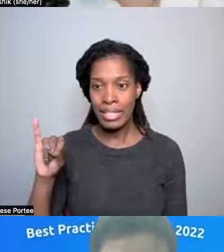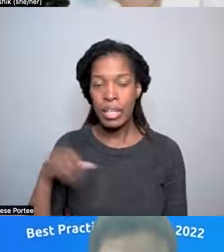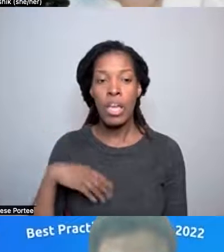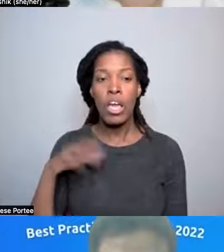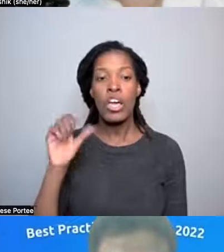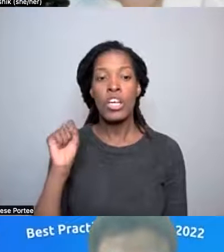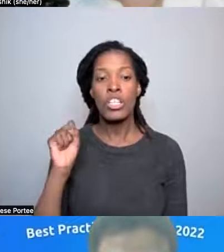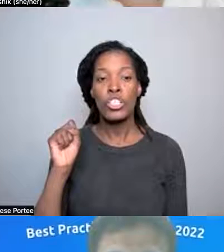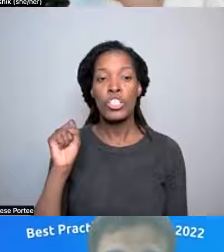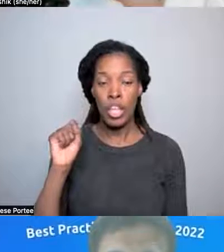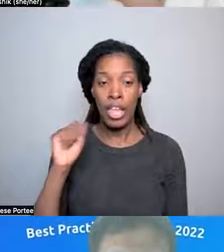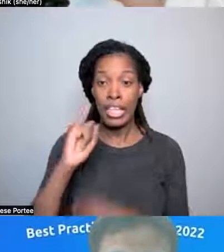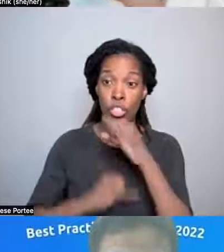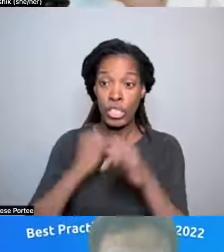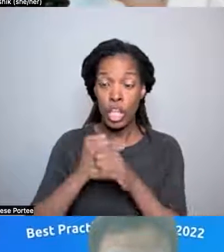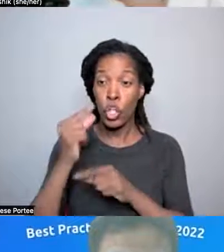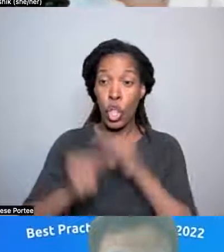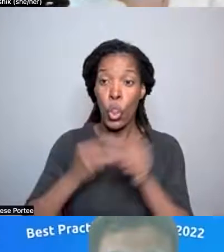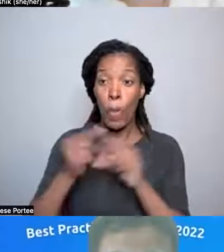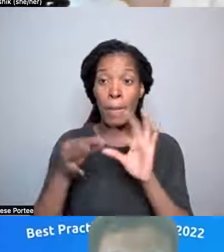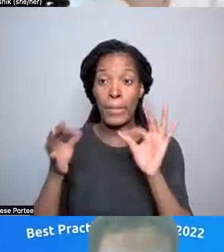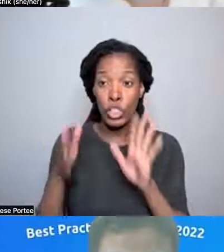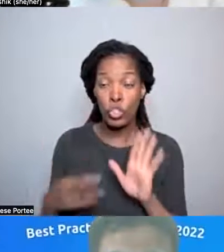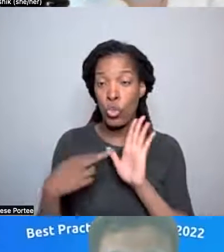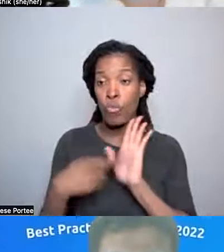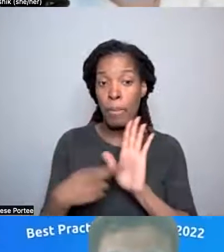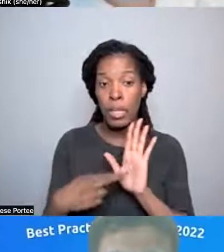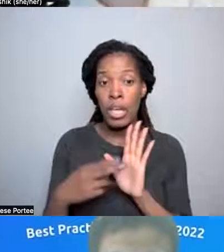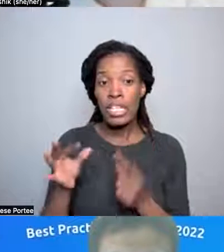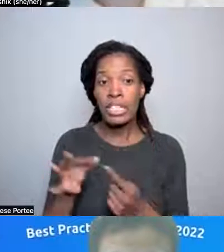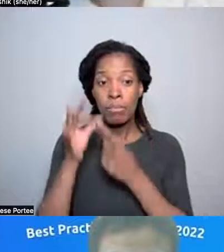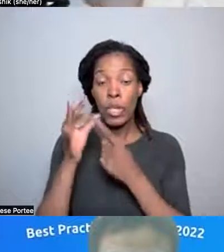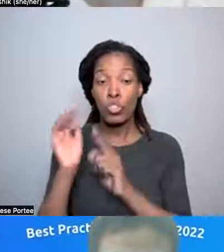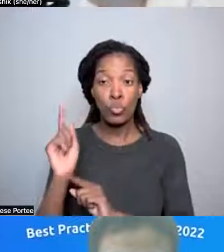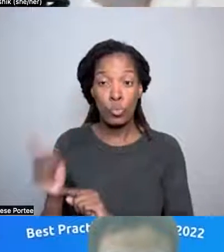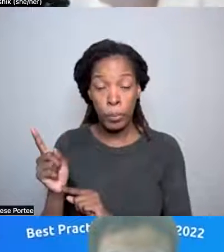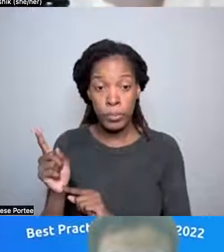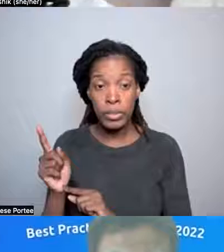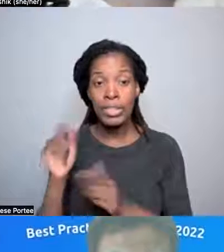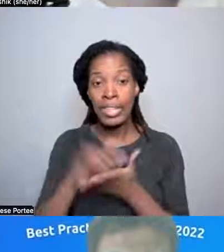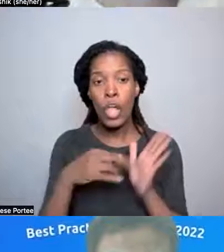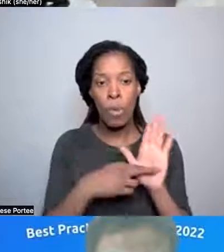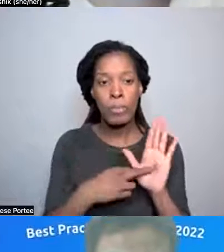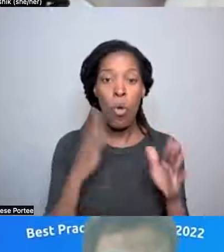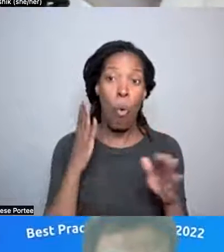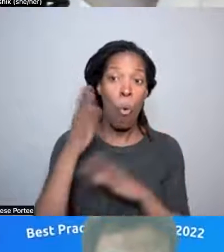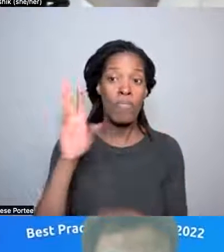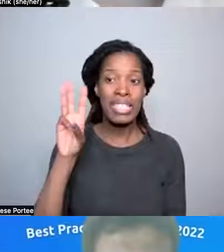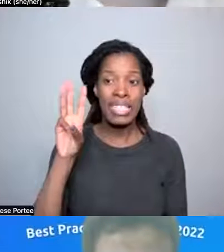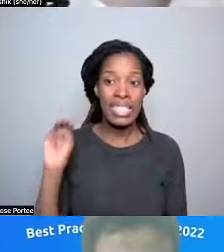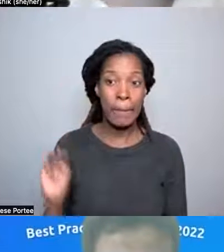International Global Messenger, representing Special Olympics movement, which represents over 6